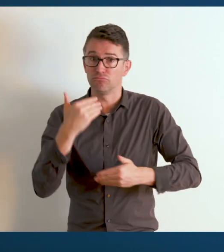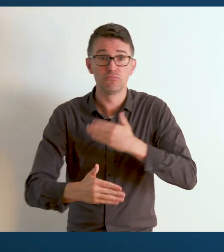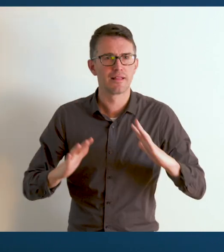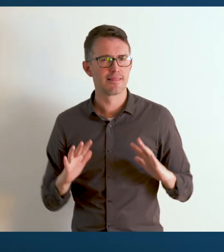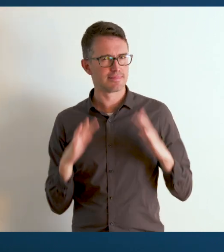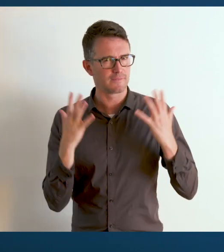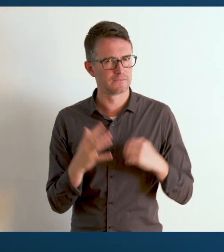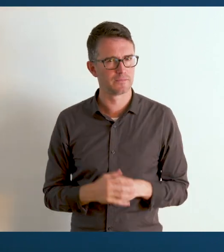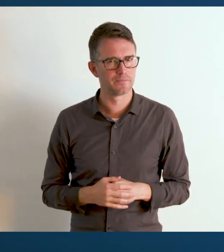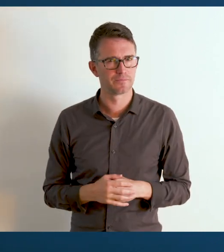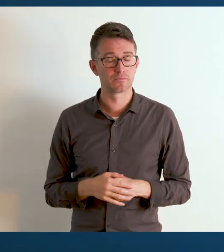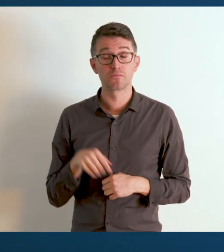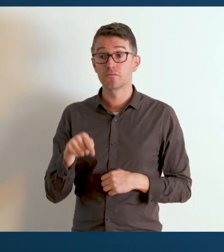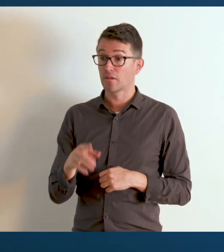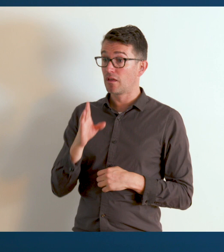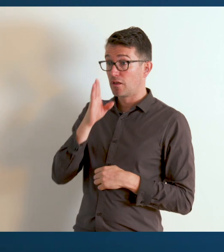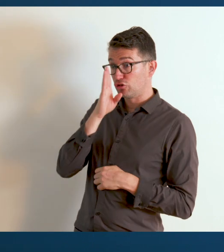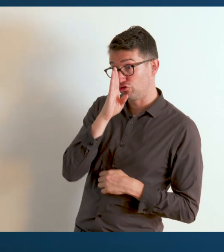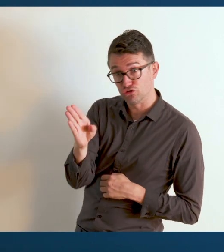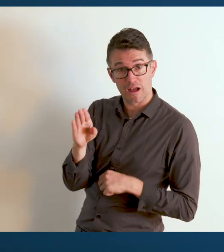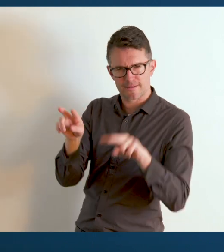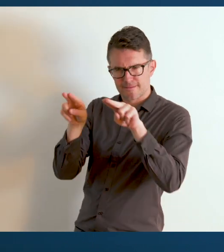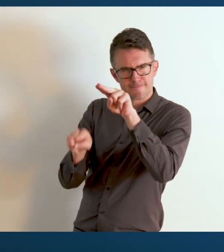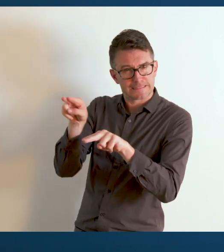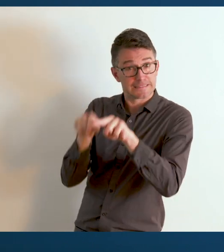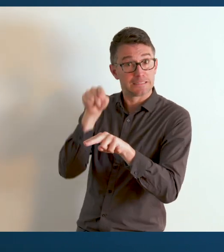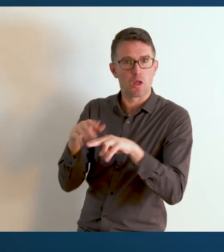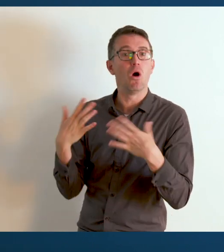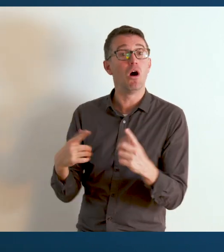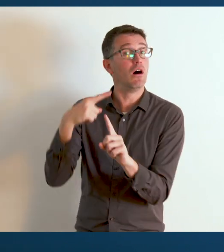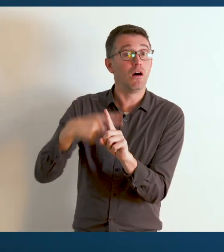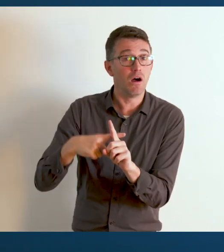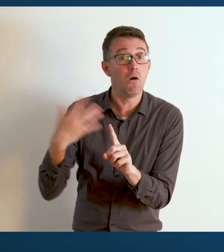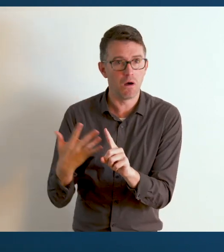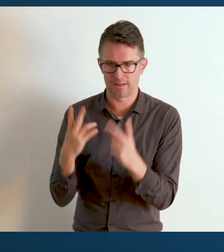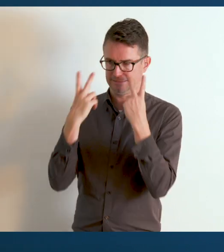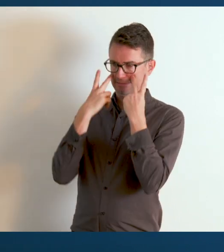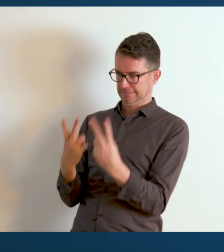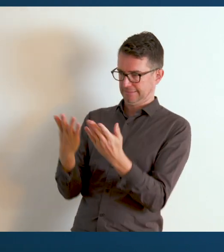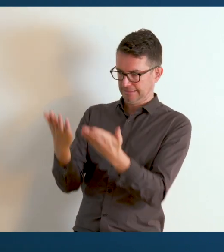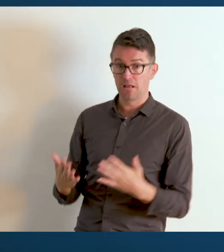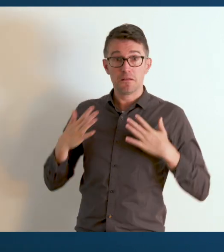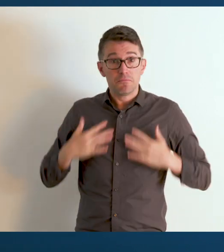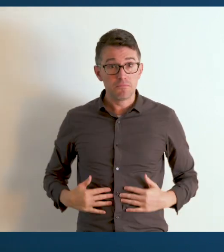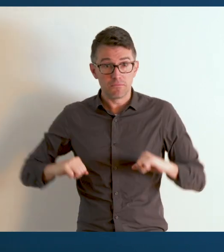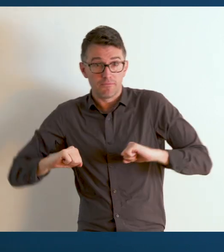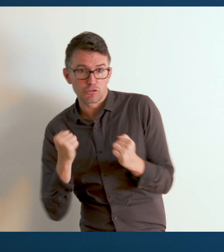The strengths of direct assessments are that they assess body functions and